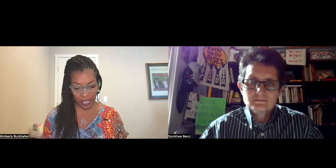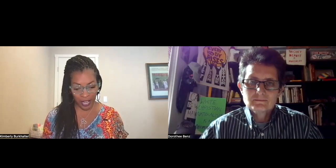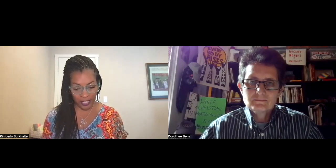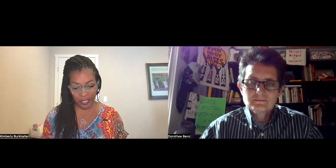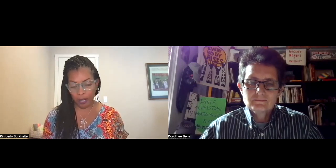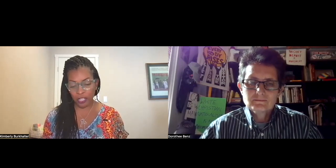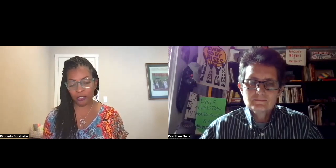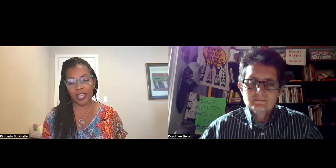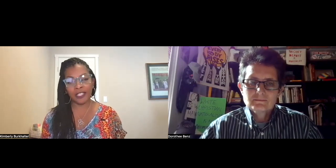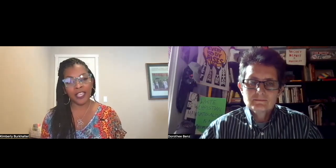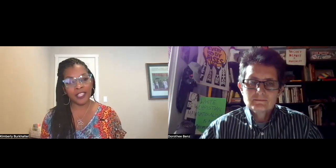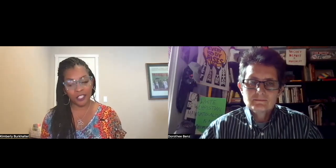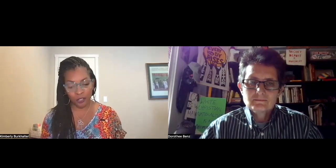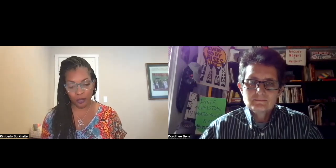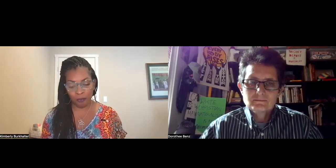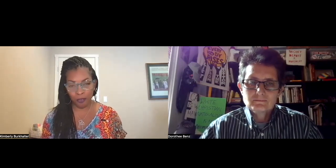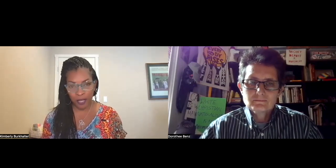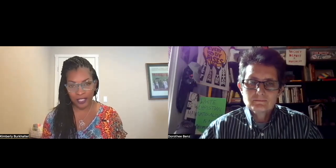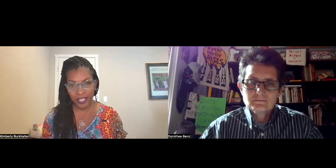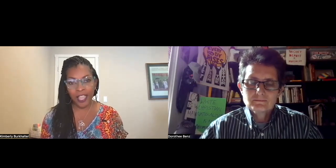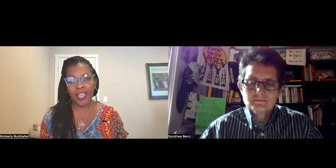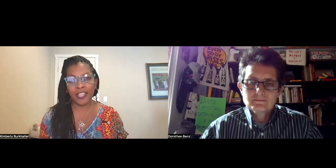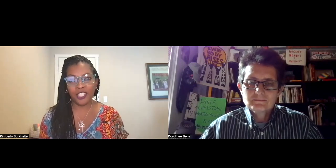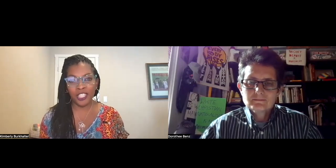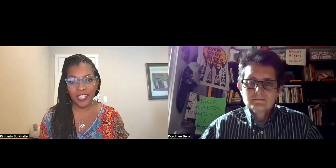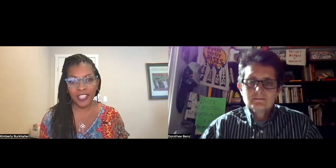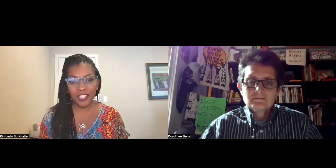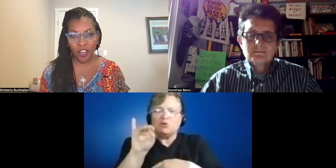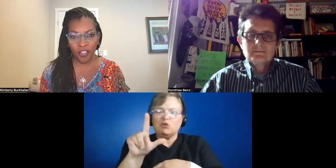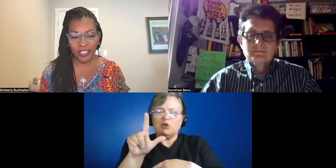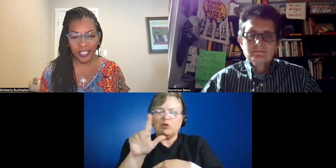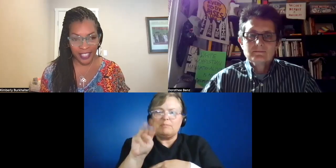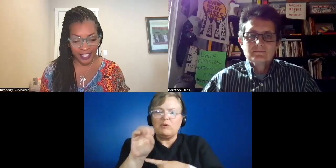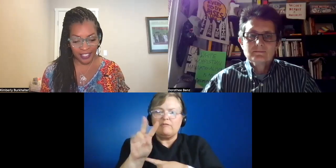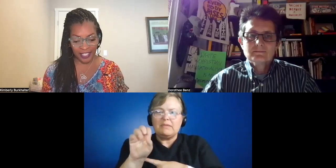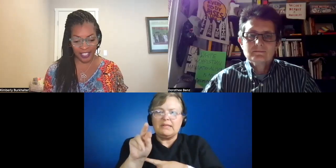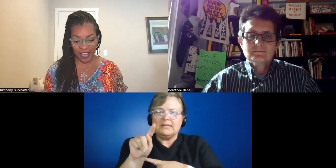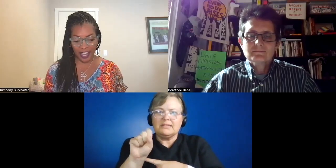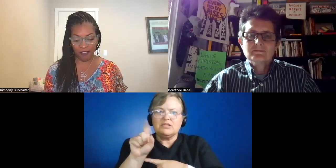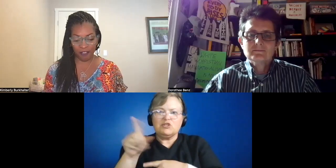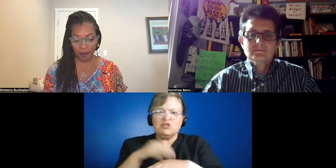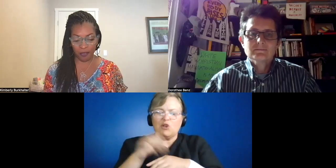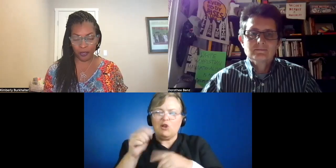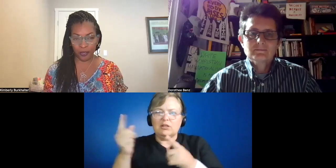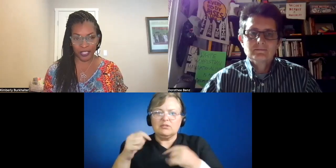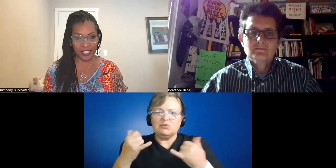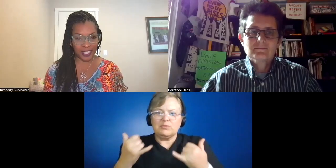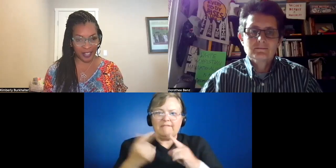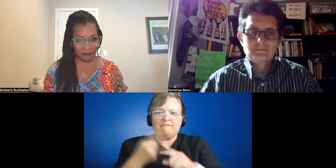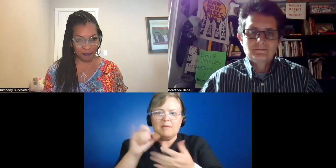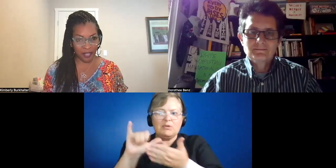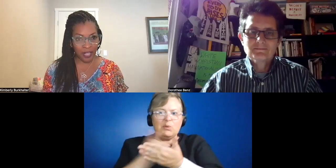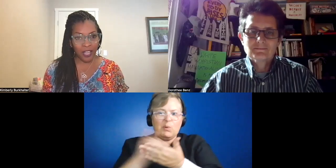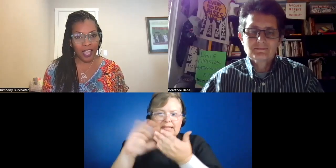political science, specializing in social movements. And she is calling in today from New York